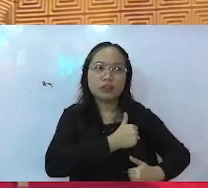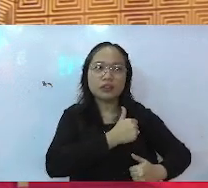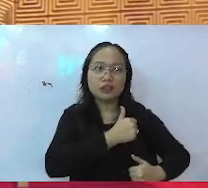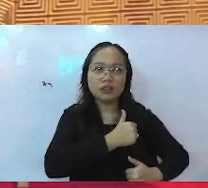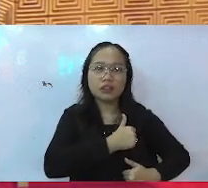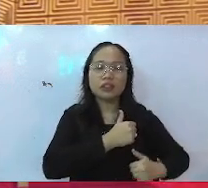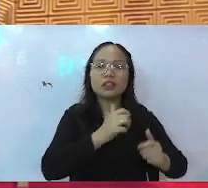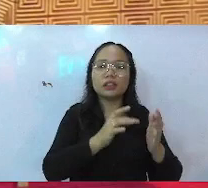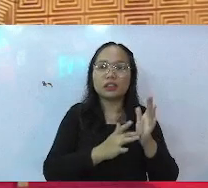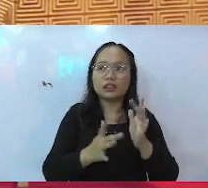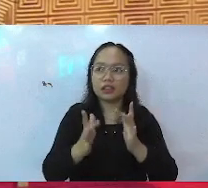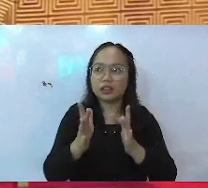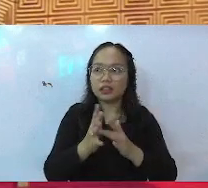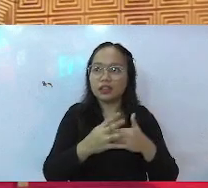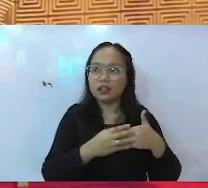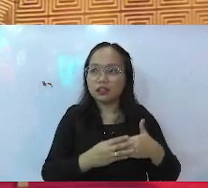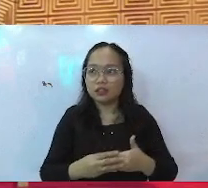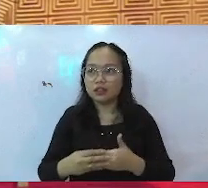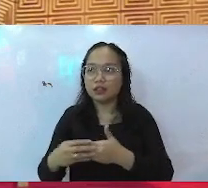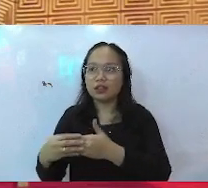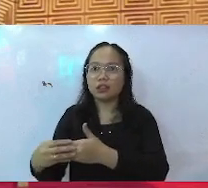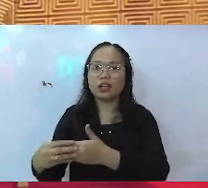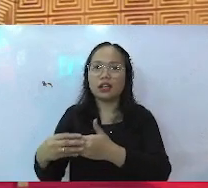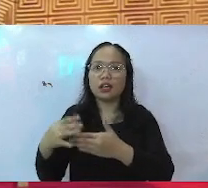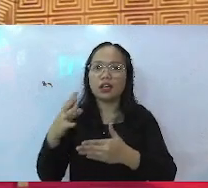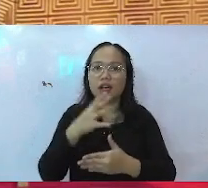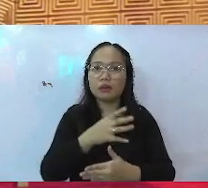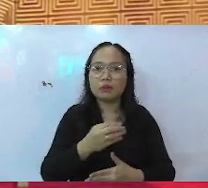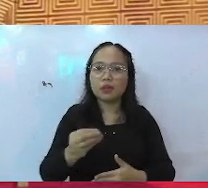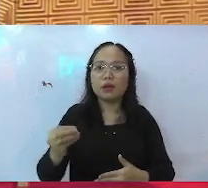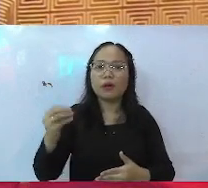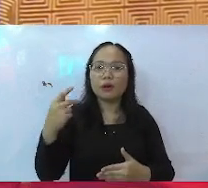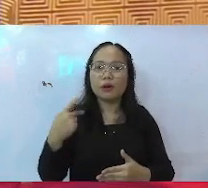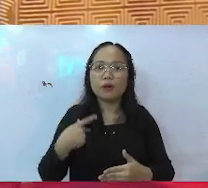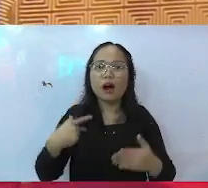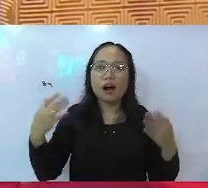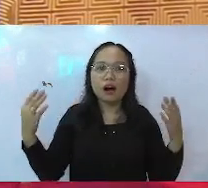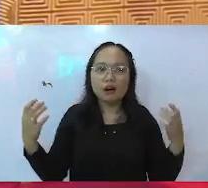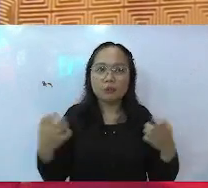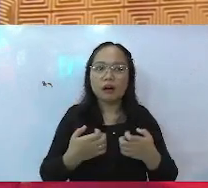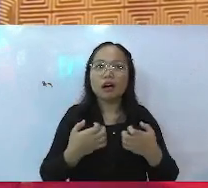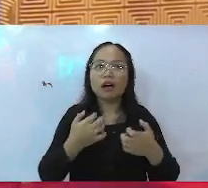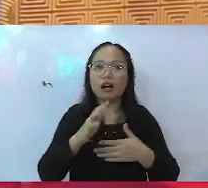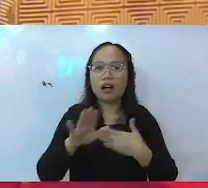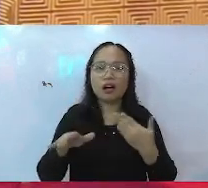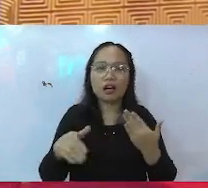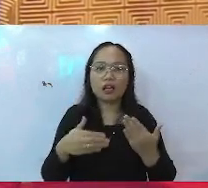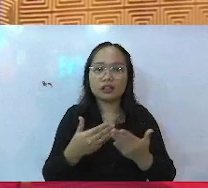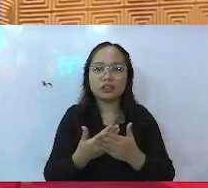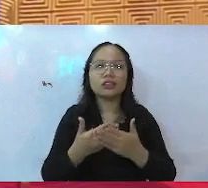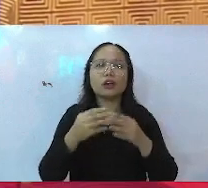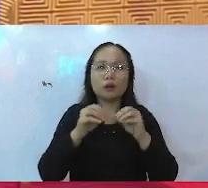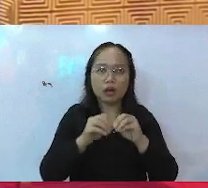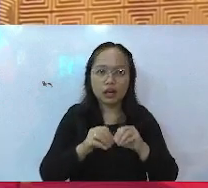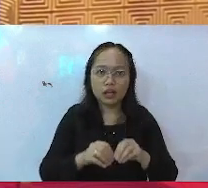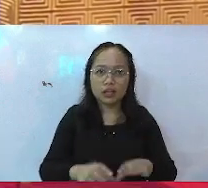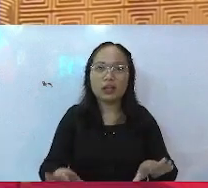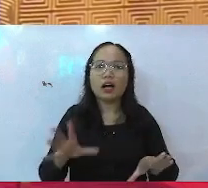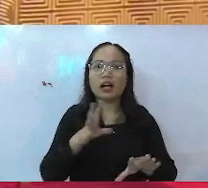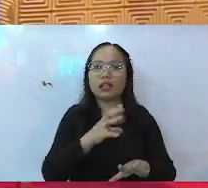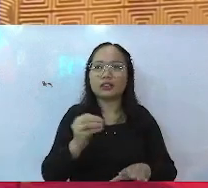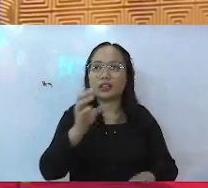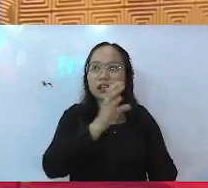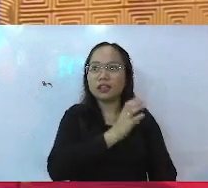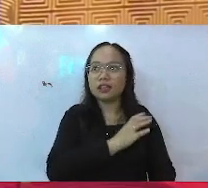he lead till every fo is vanquish and